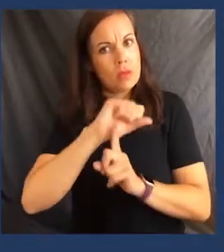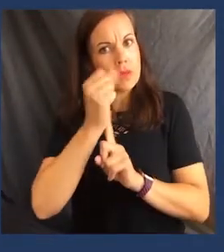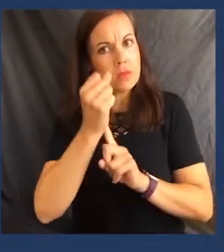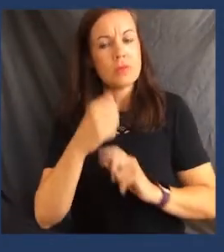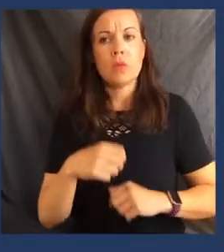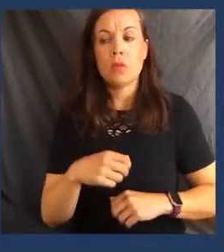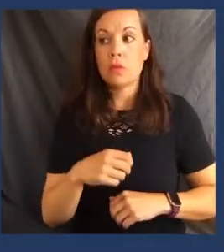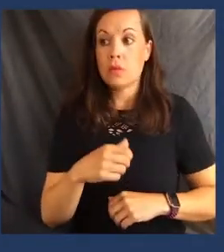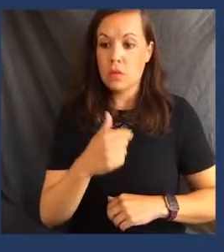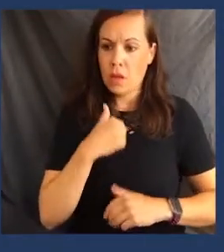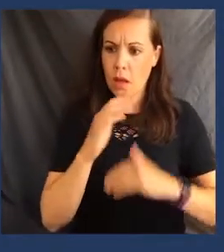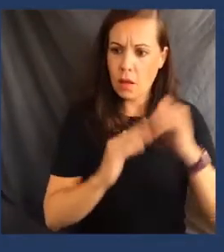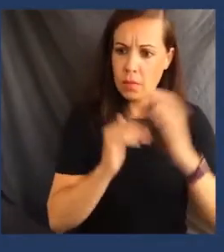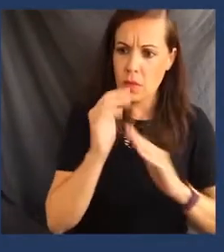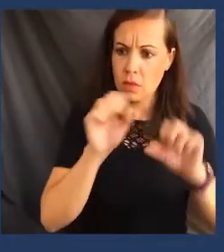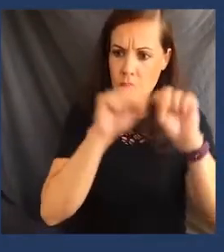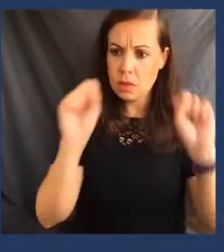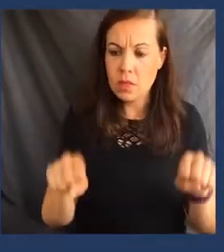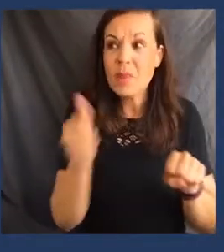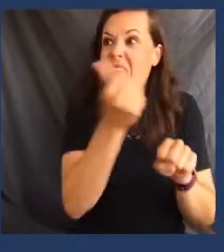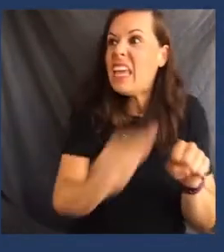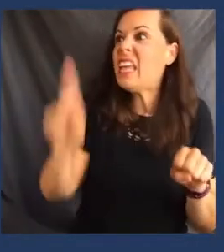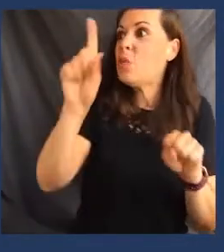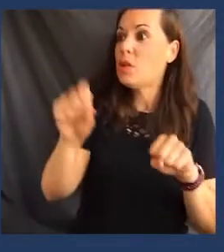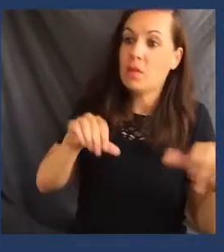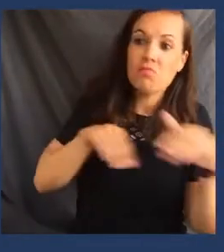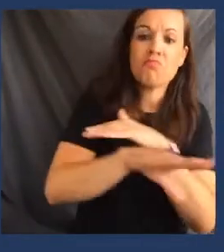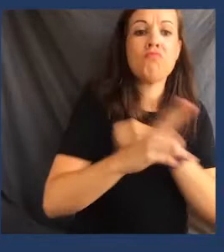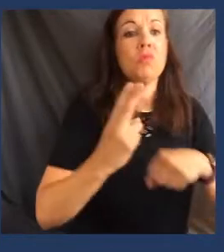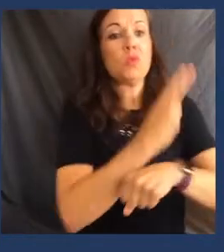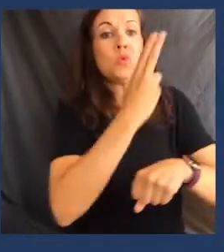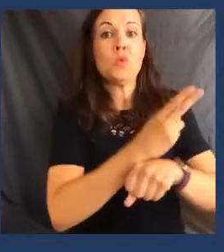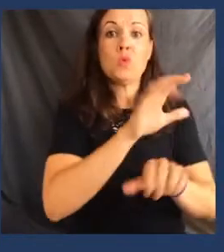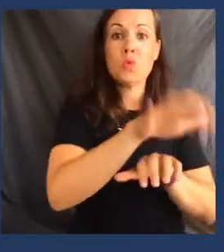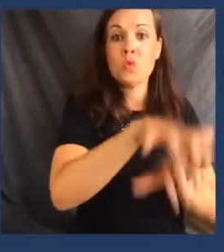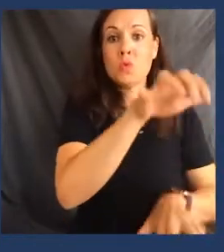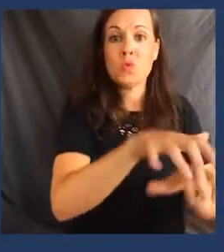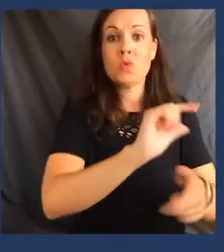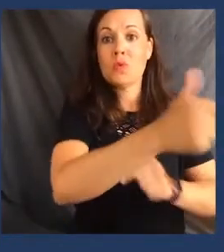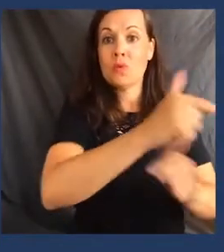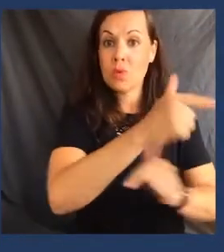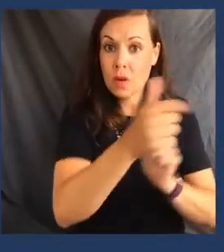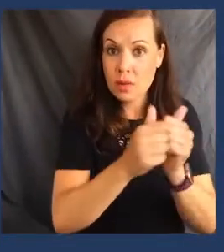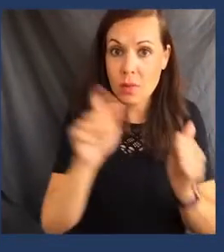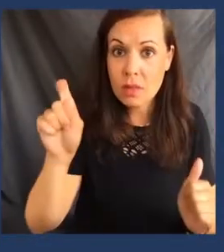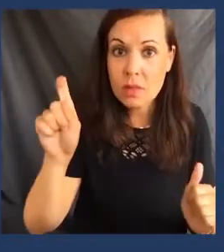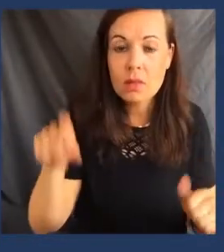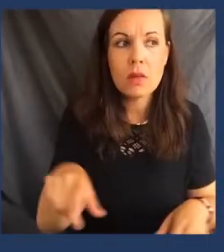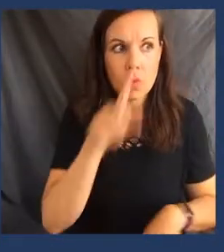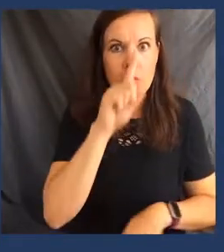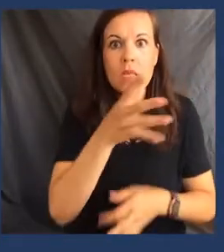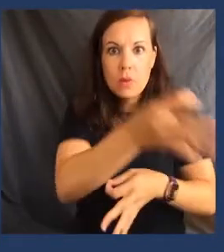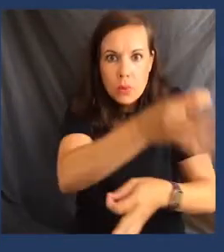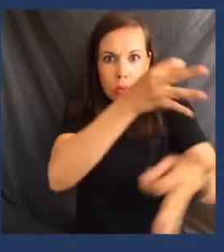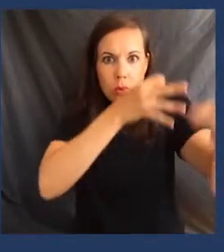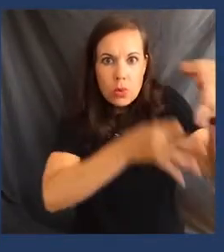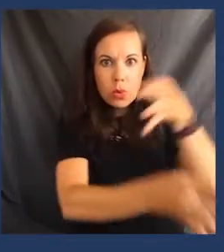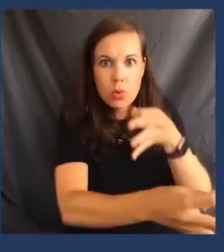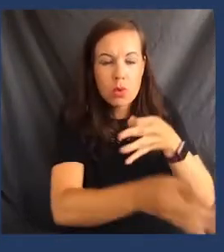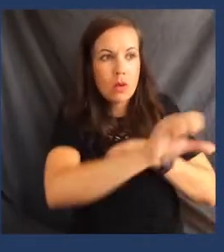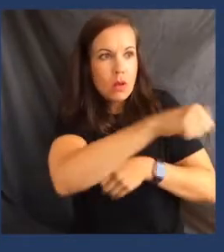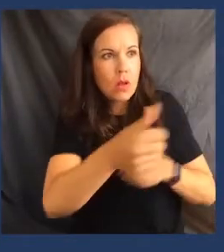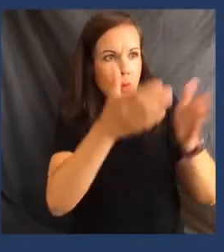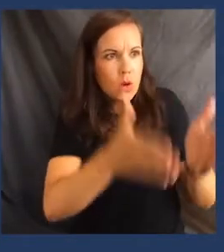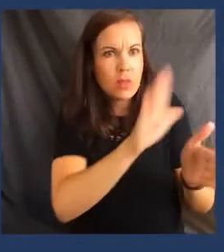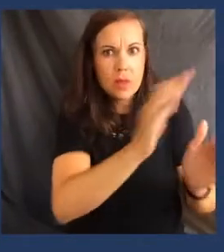everyone can use who is not me? Literally putting yourself in the shoes of the other person is such a